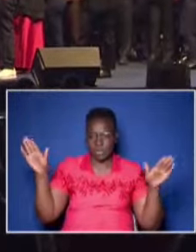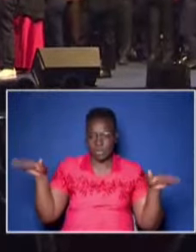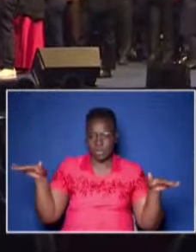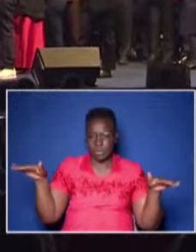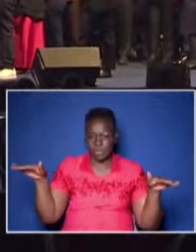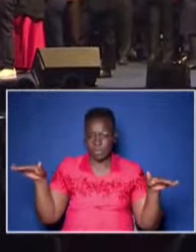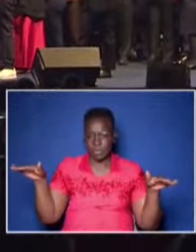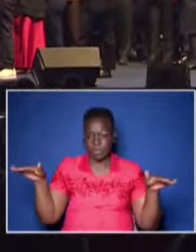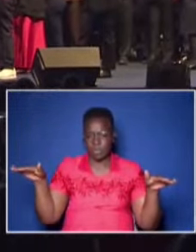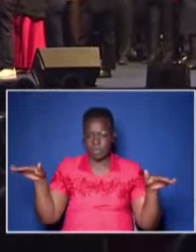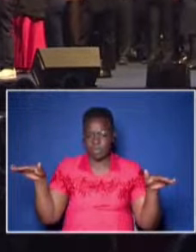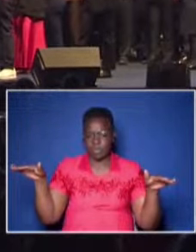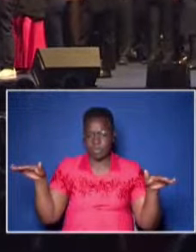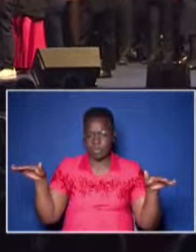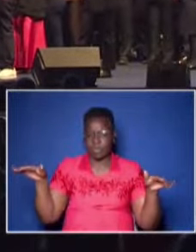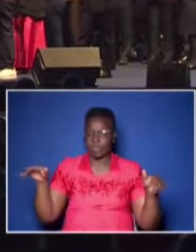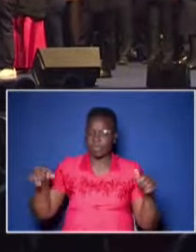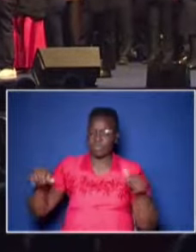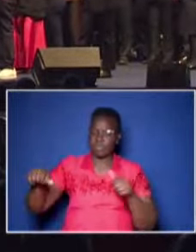all